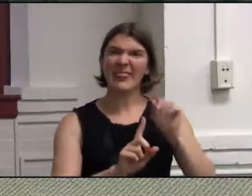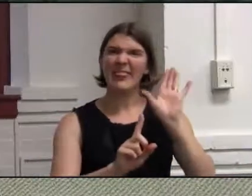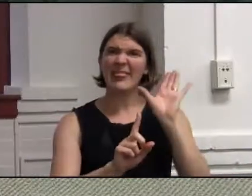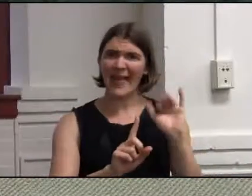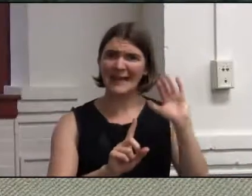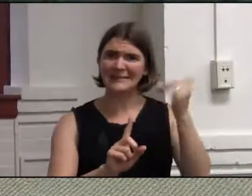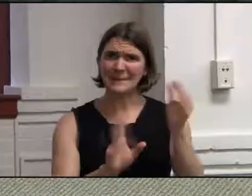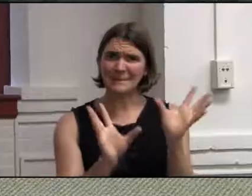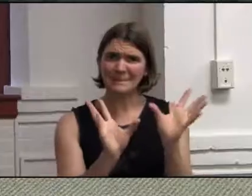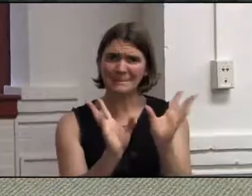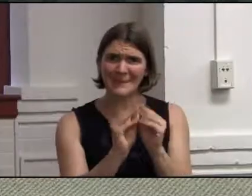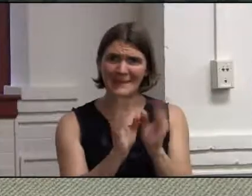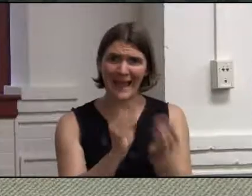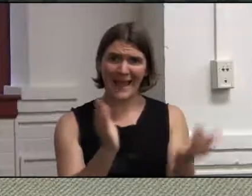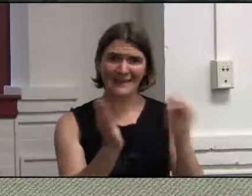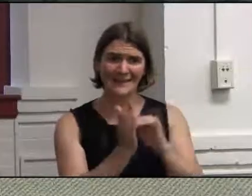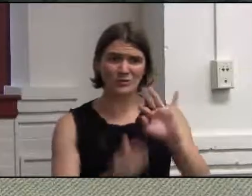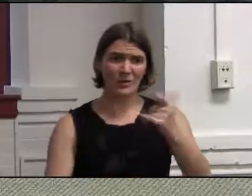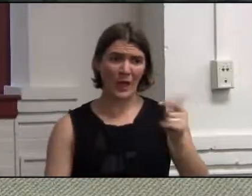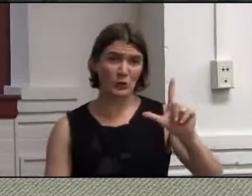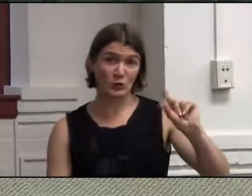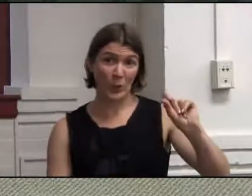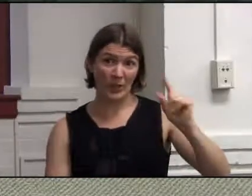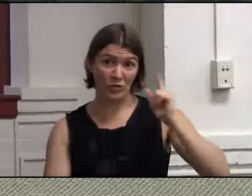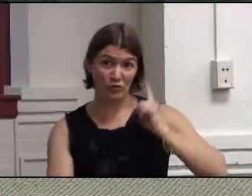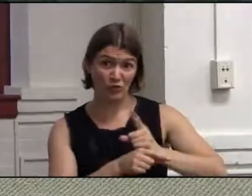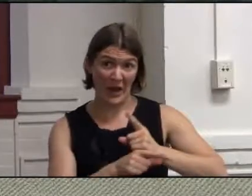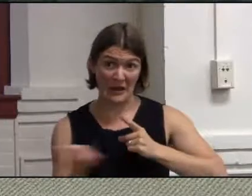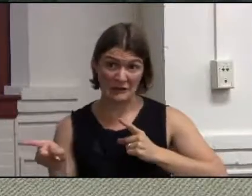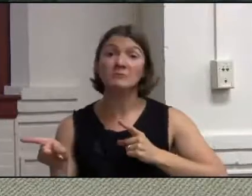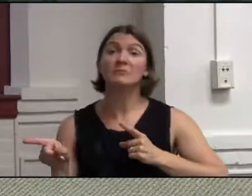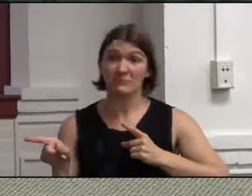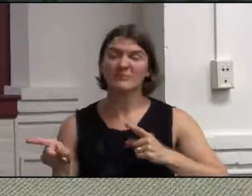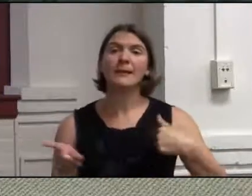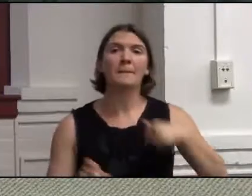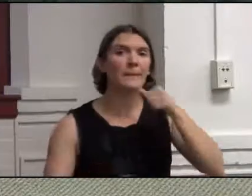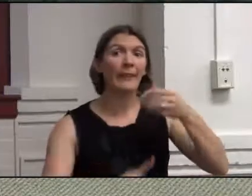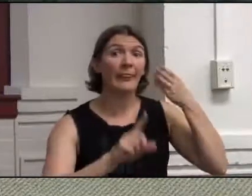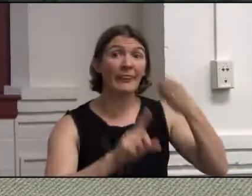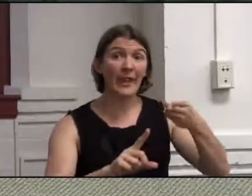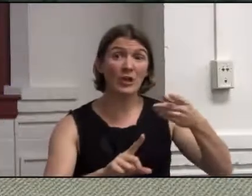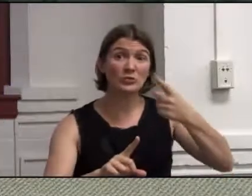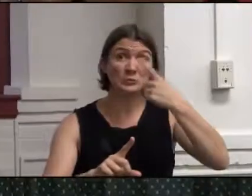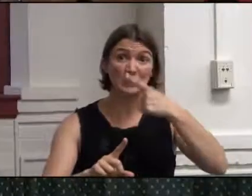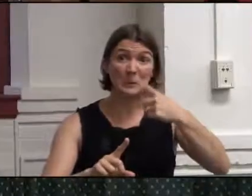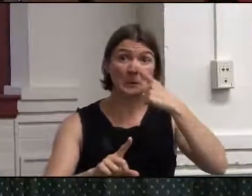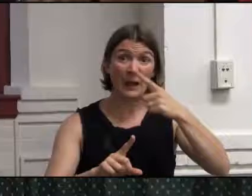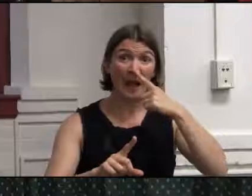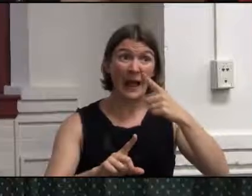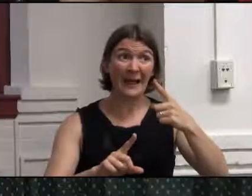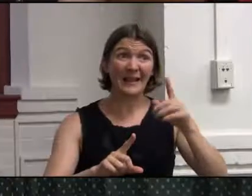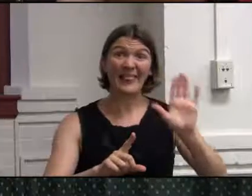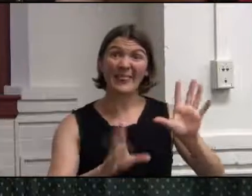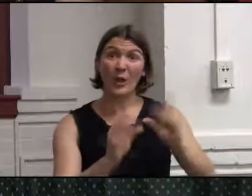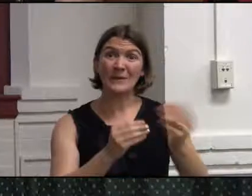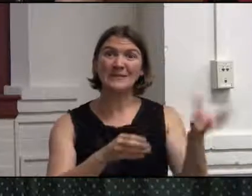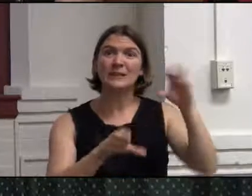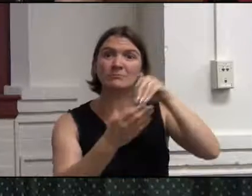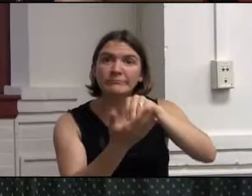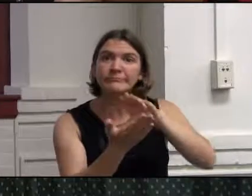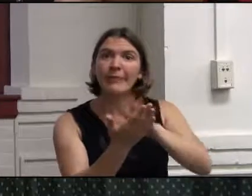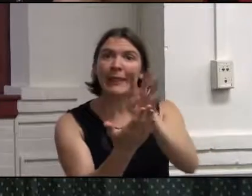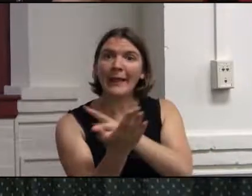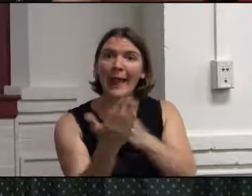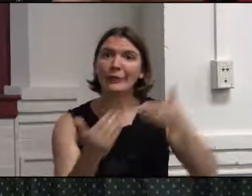they're meeting again July 20th. And even Yes. though I'm not there, I'm wondering if we can start including their meetings in the